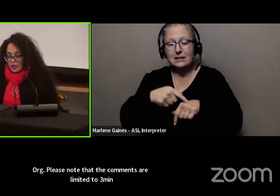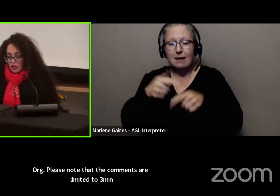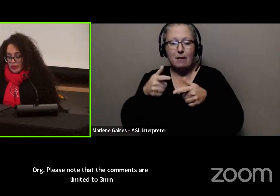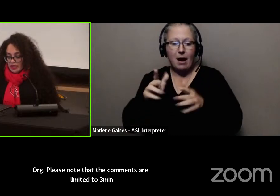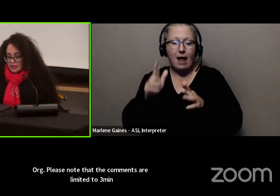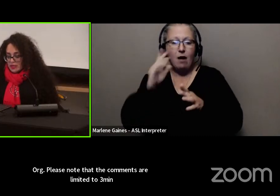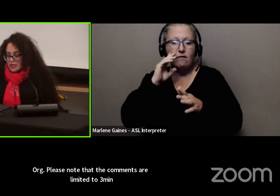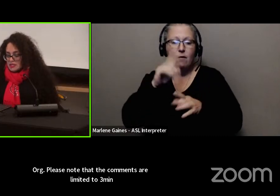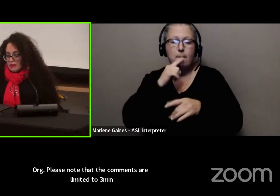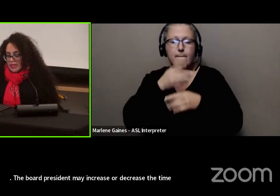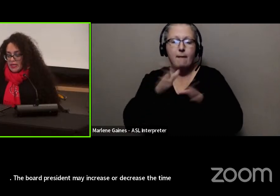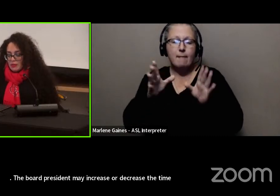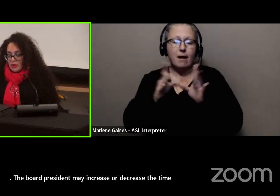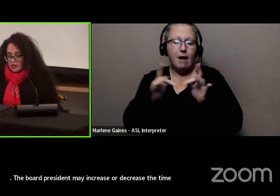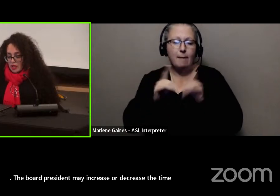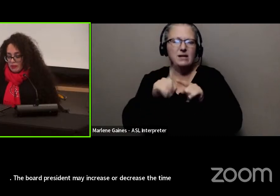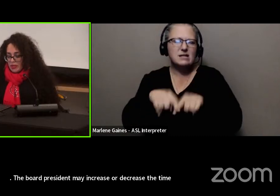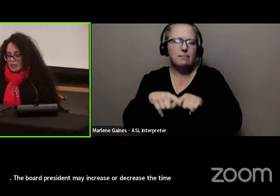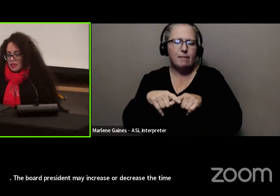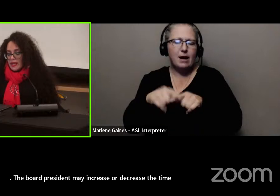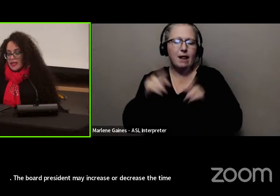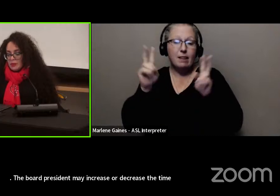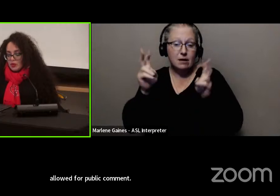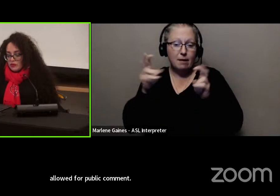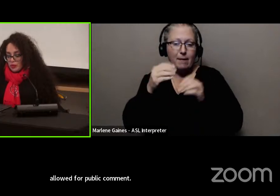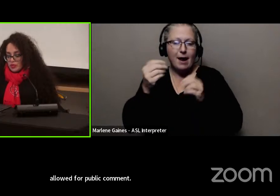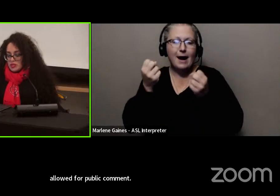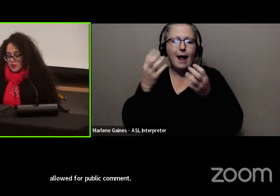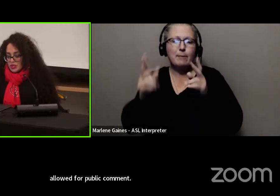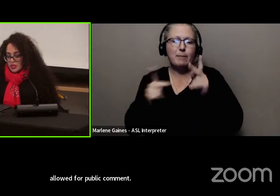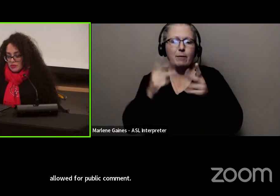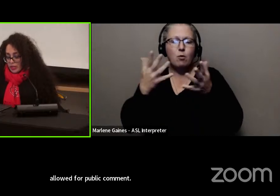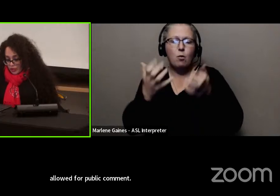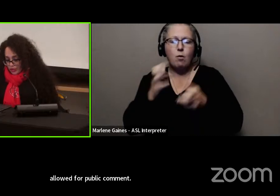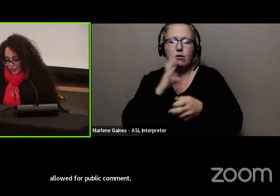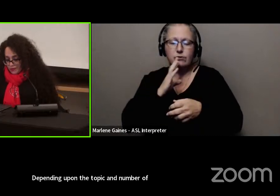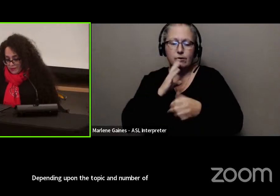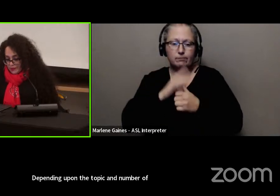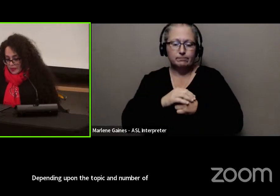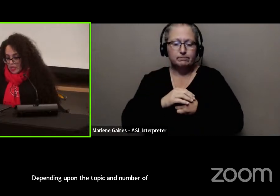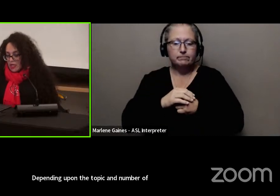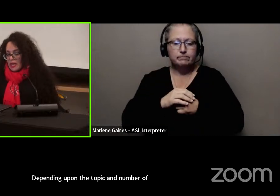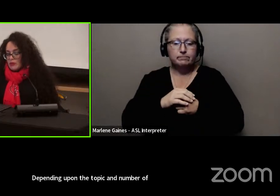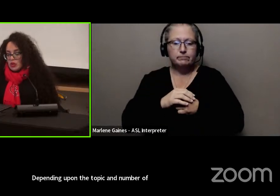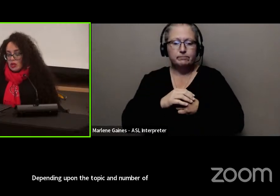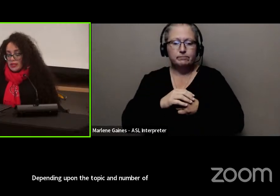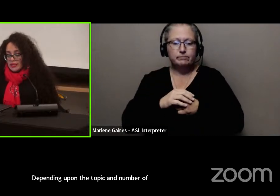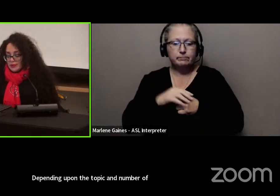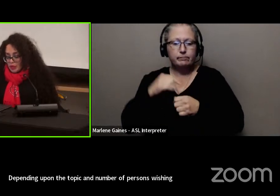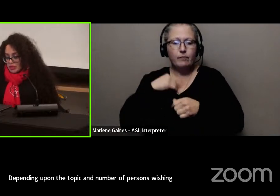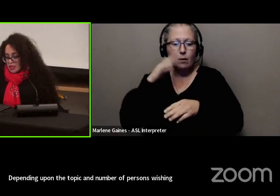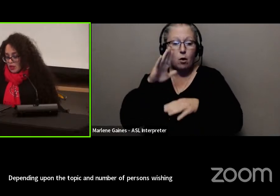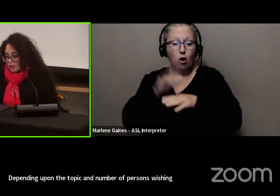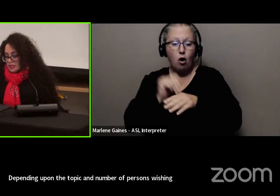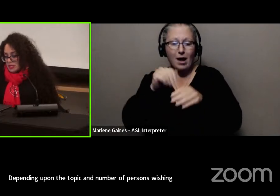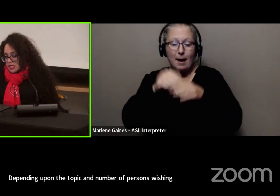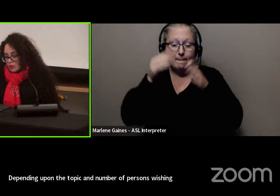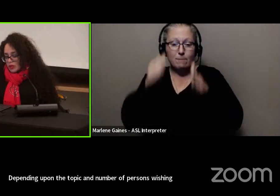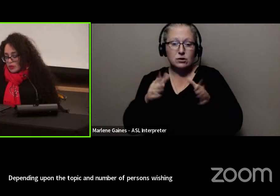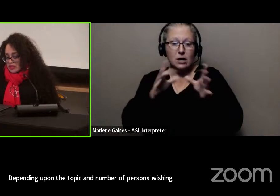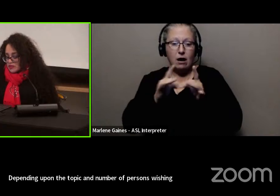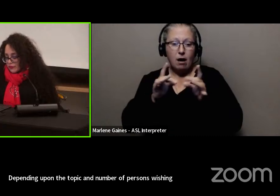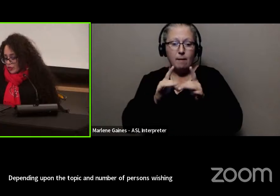for public comment, depending upon the topic and number of persons wishing to be heard. I will call on in-person